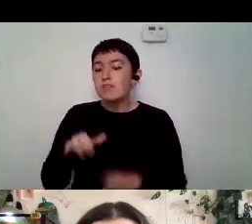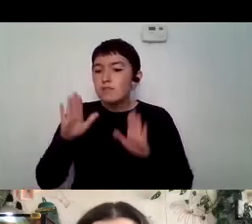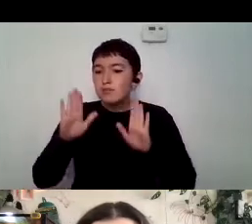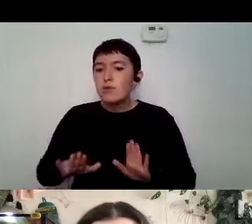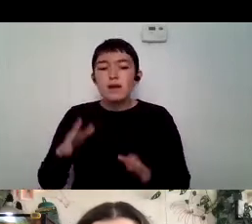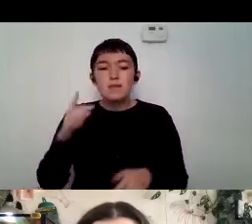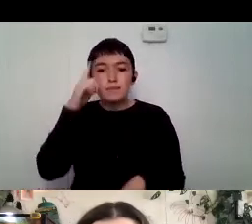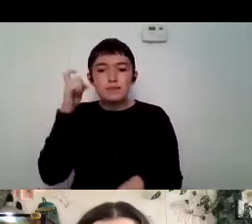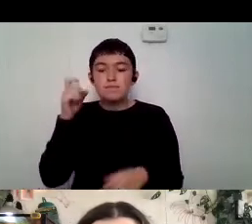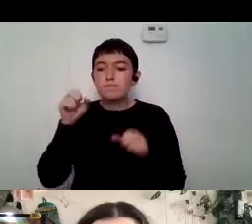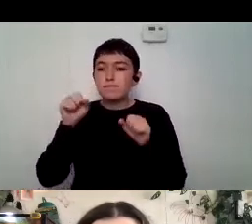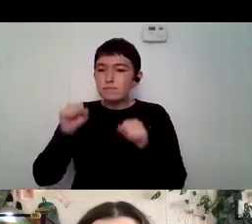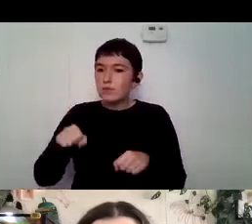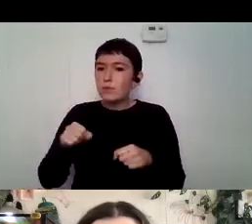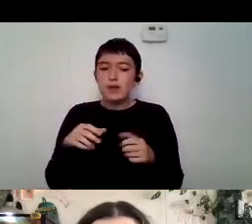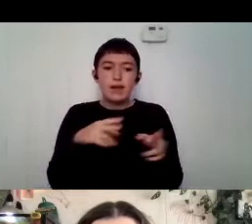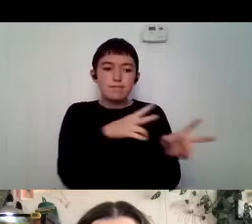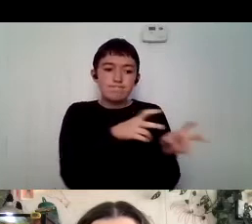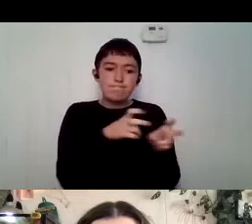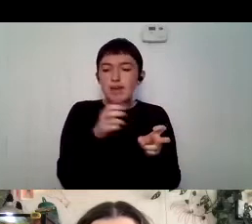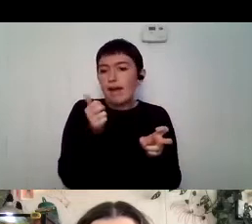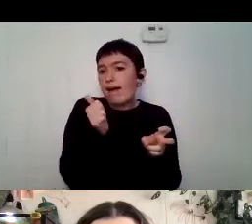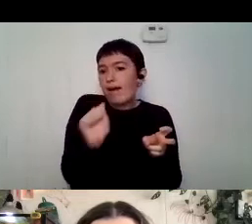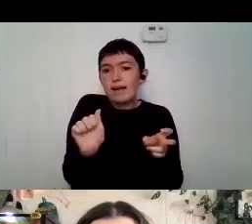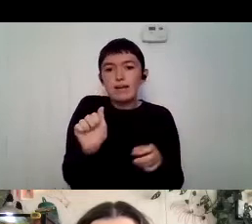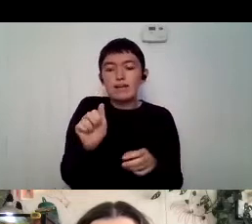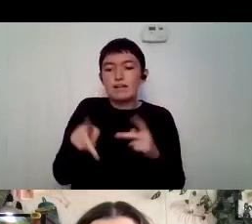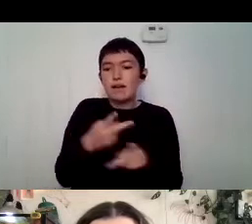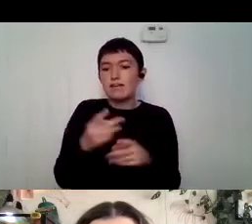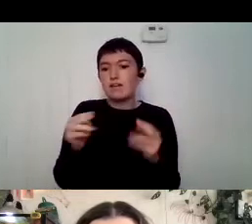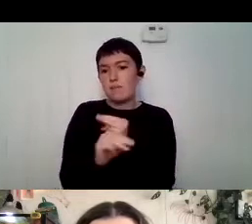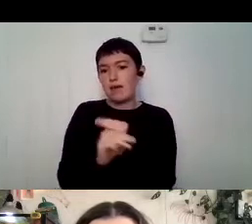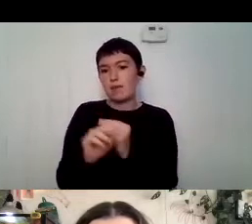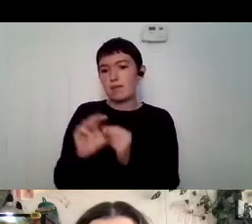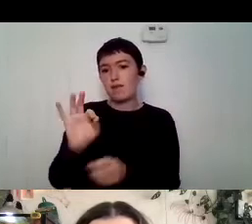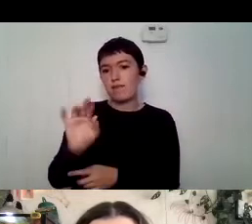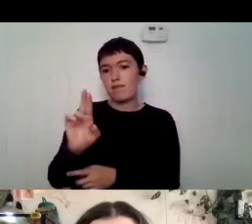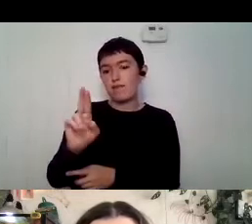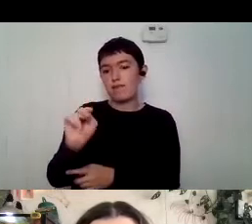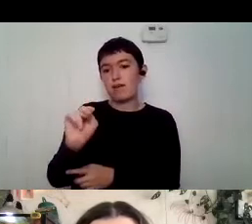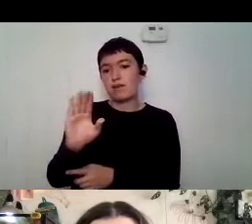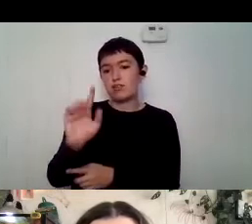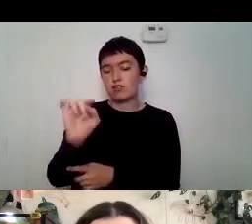of mathematical function. So they're really powerful models that we can use to learn various things.